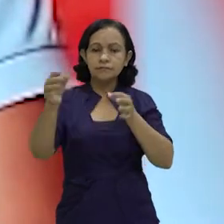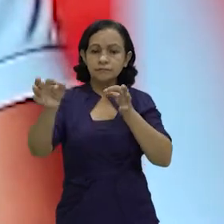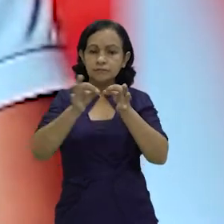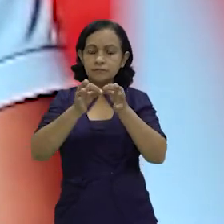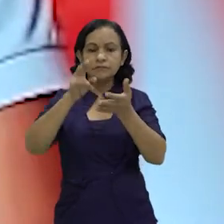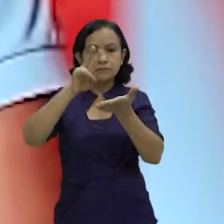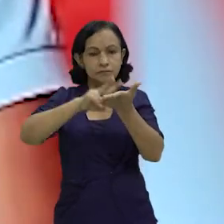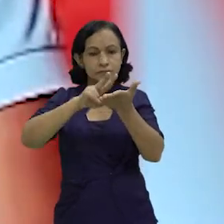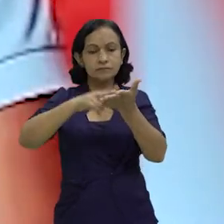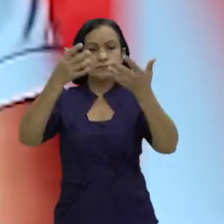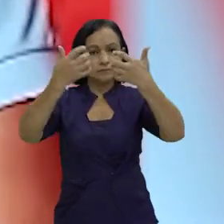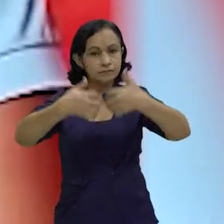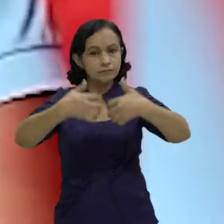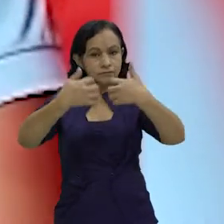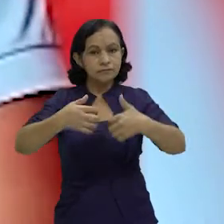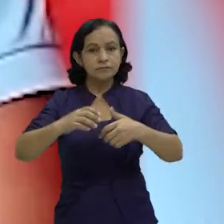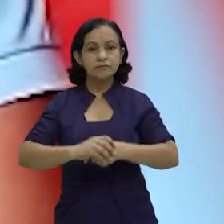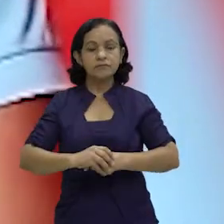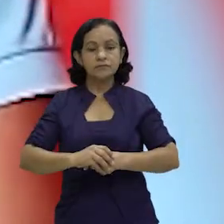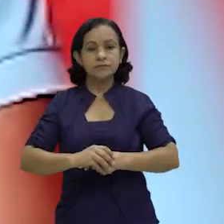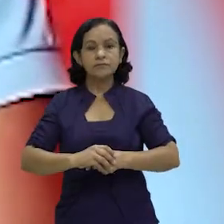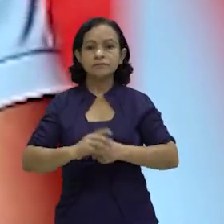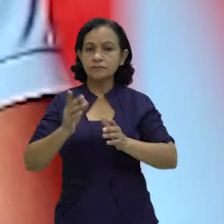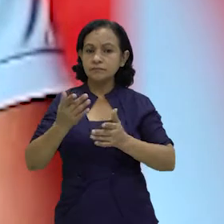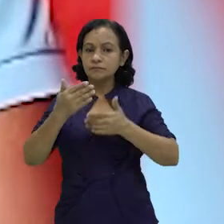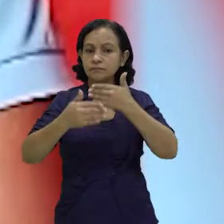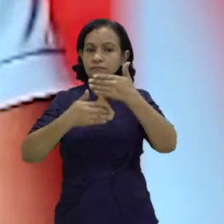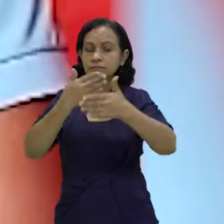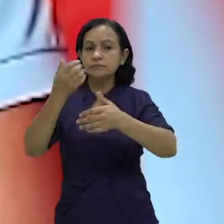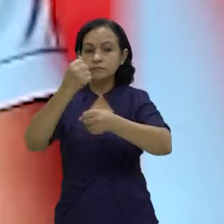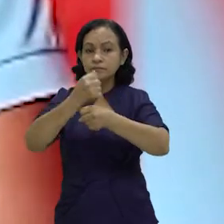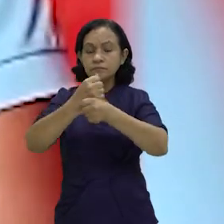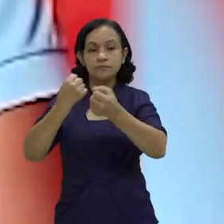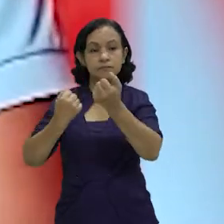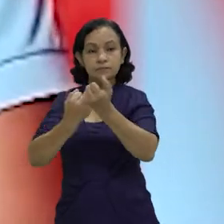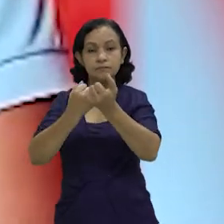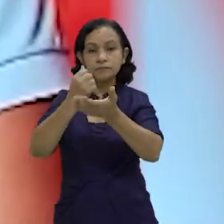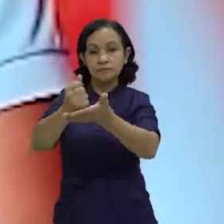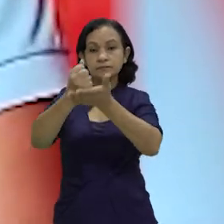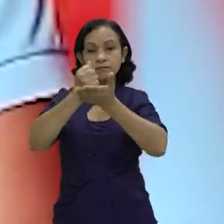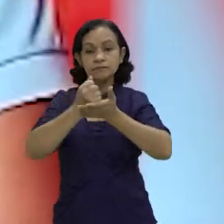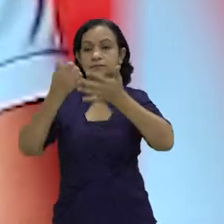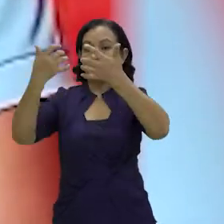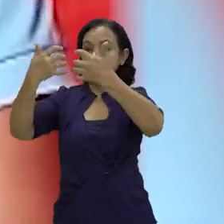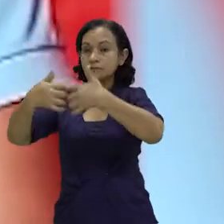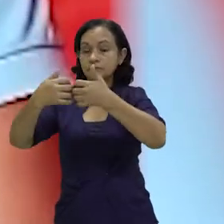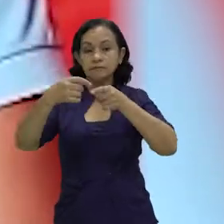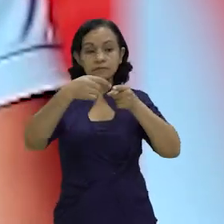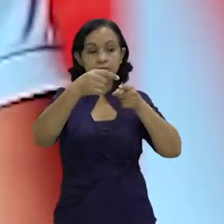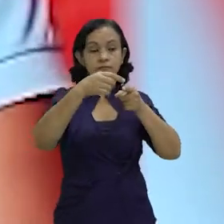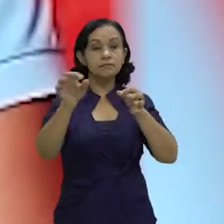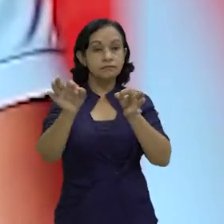and we have been collaborative between companies and